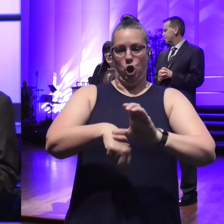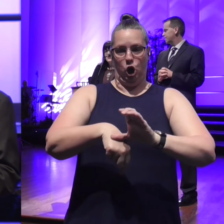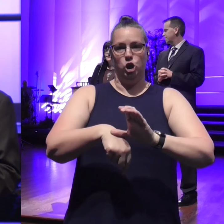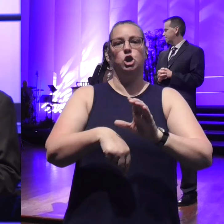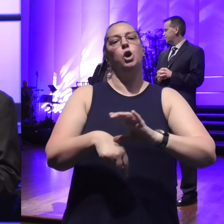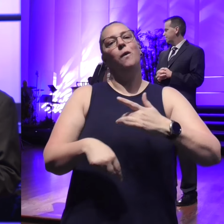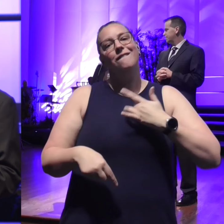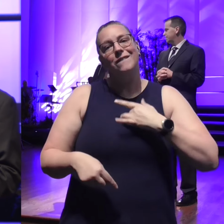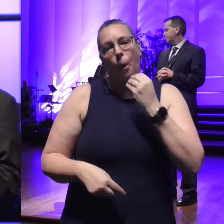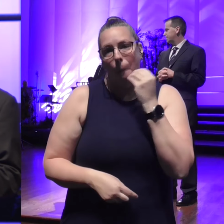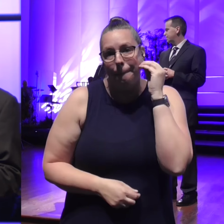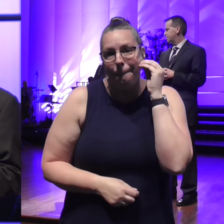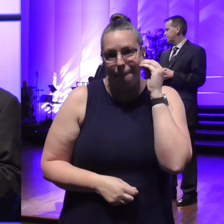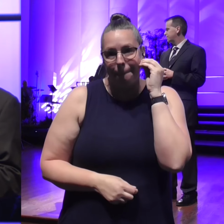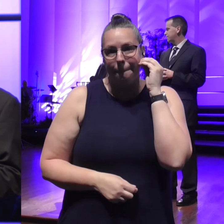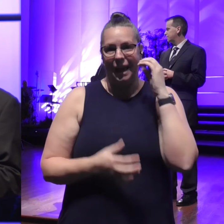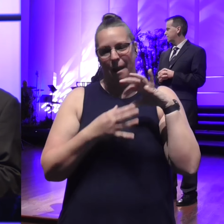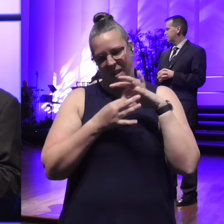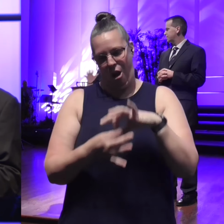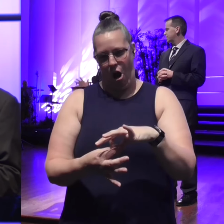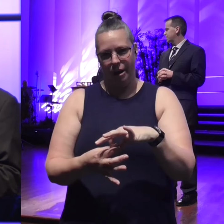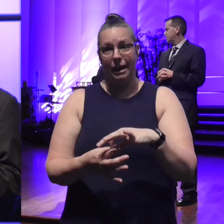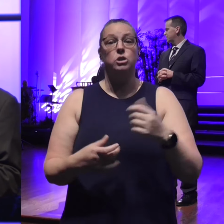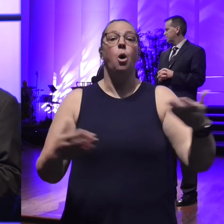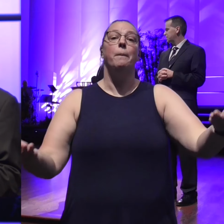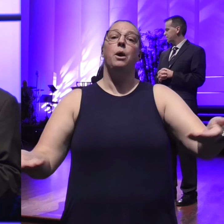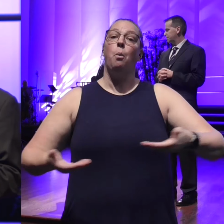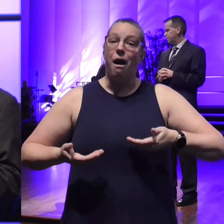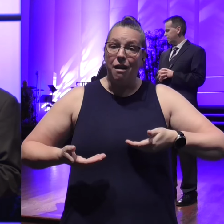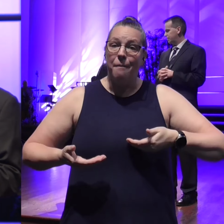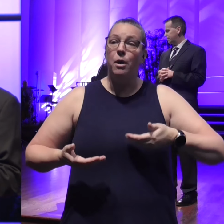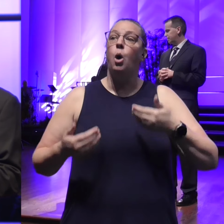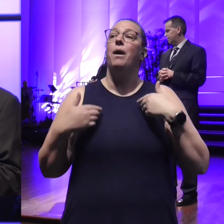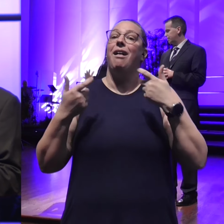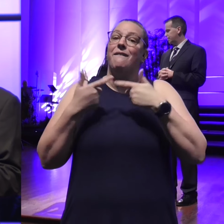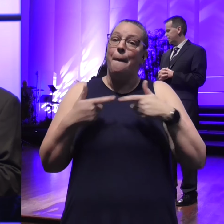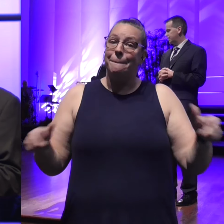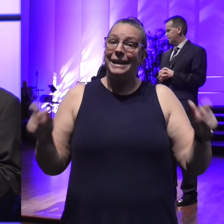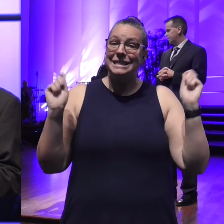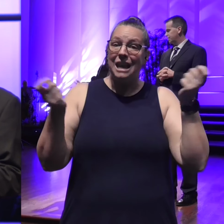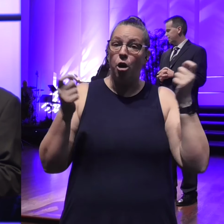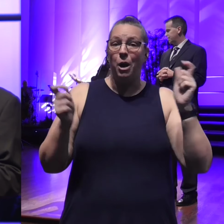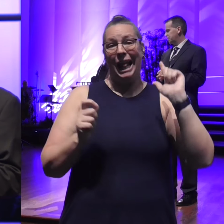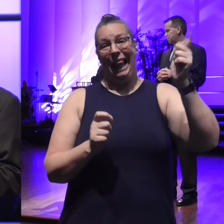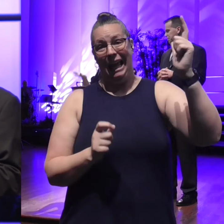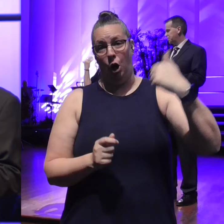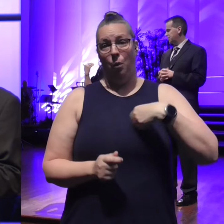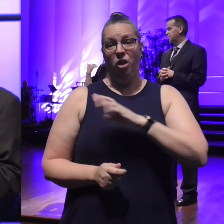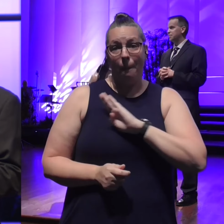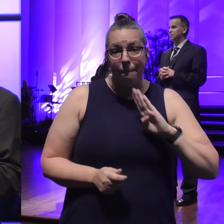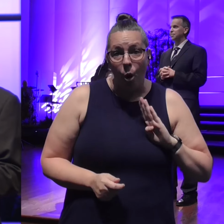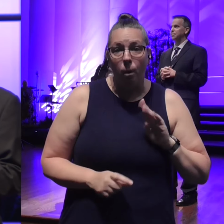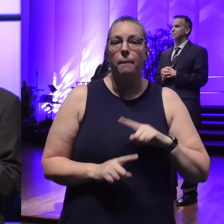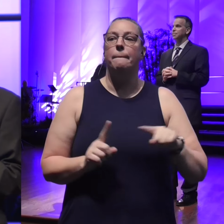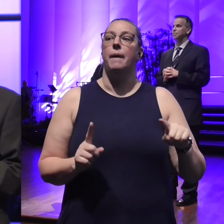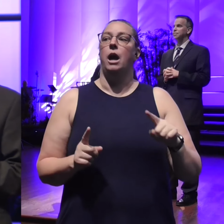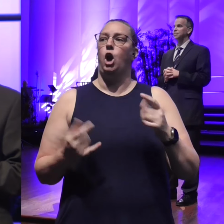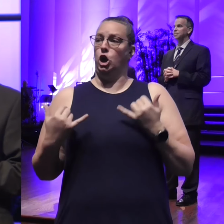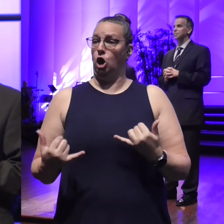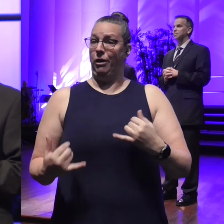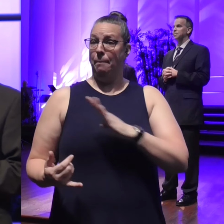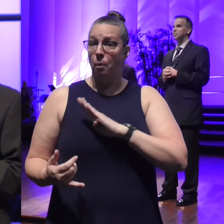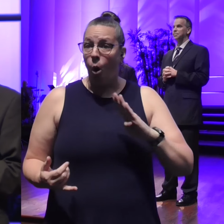belonging. So in order to welcome you, we're going to have a little ceremony later with our board members. I'd like to, first of all, invite any of our current board